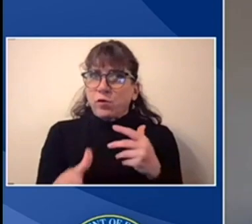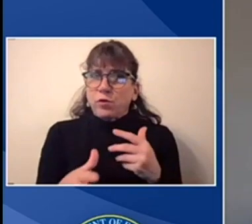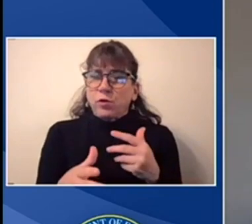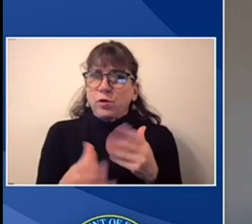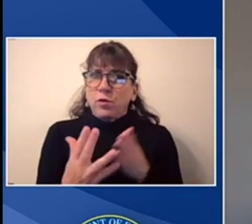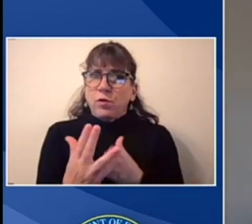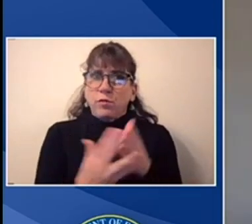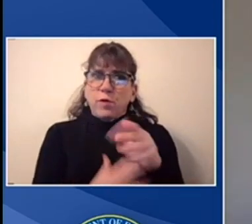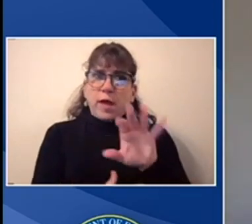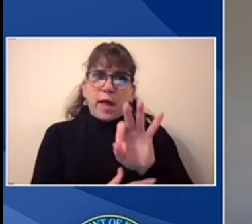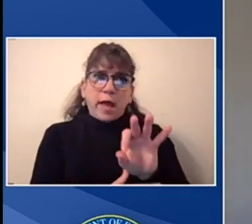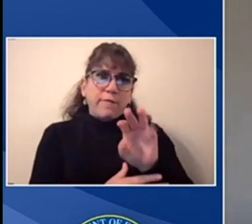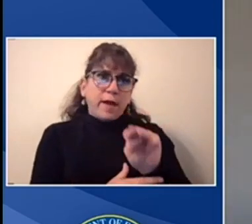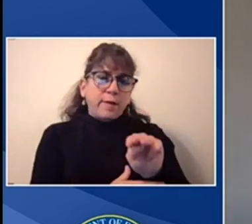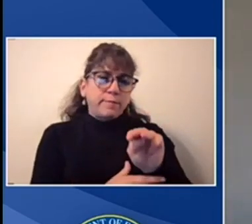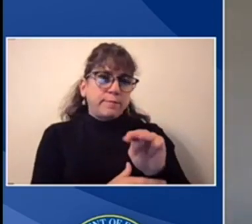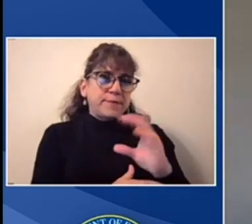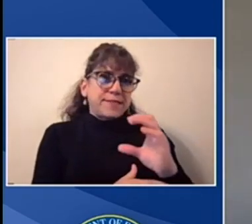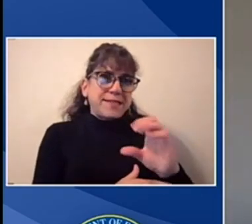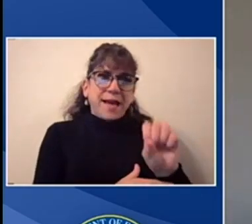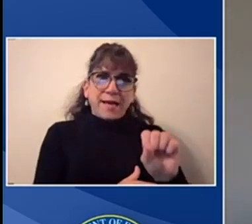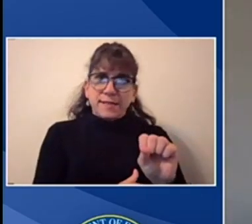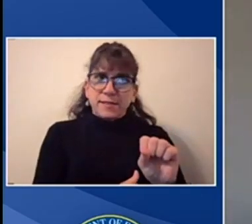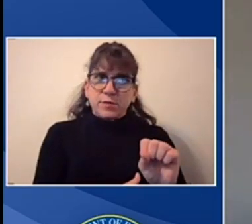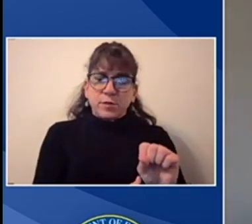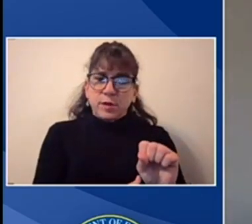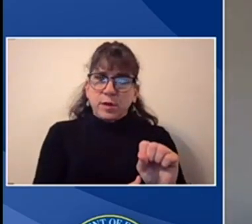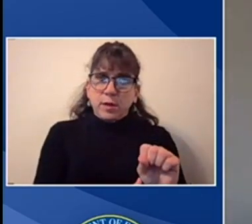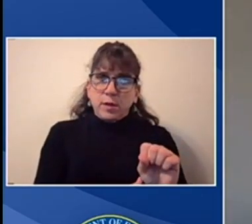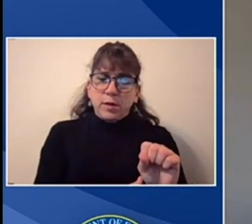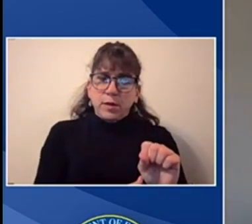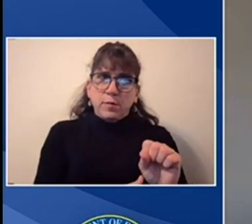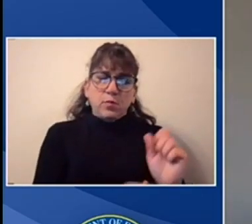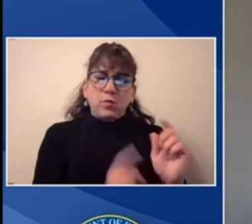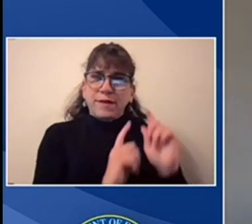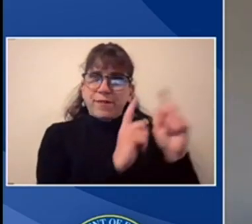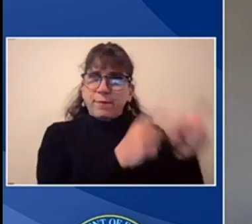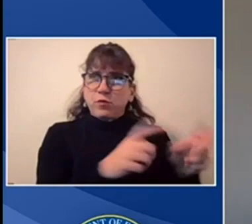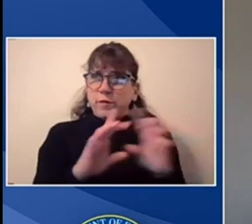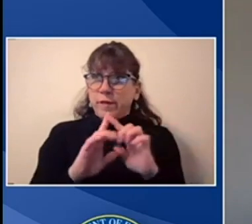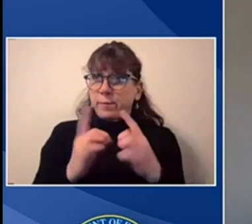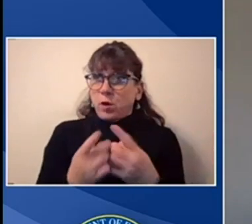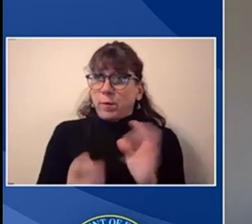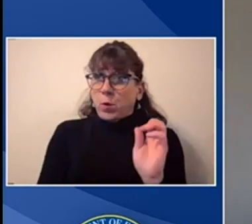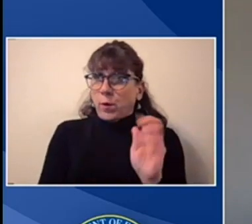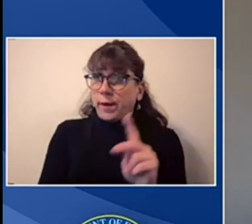through FMCS, and we will get them to the department. Okay.